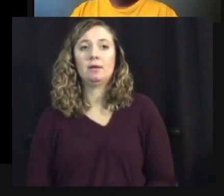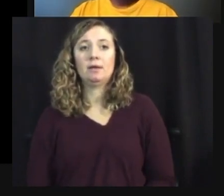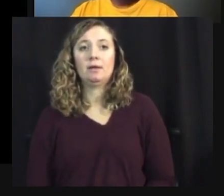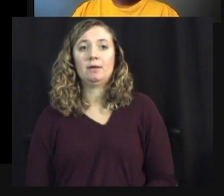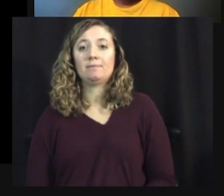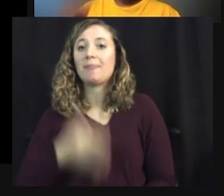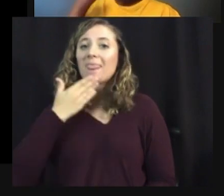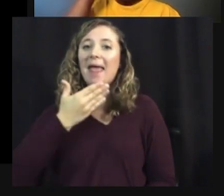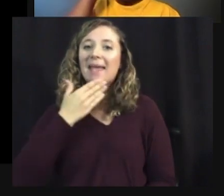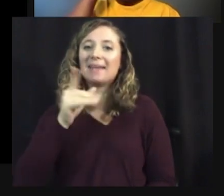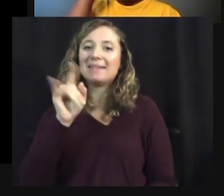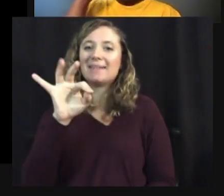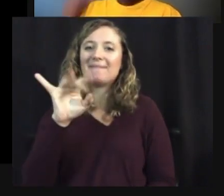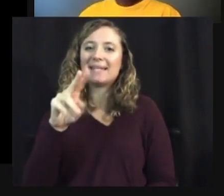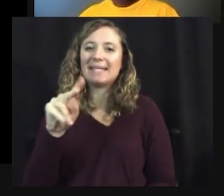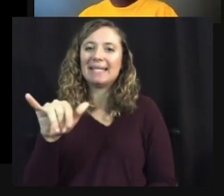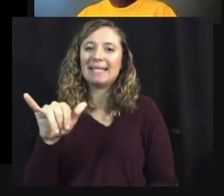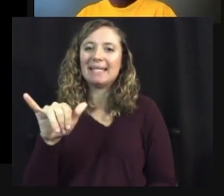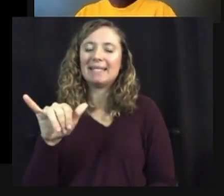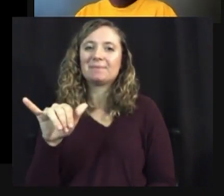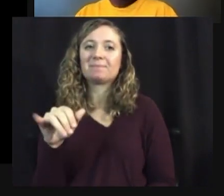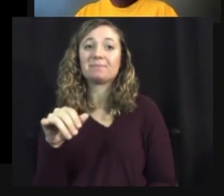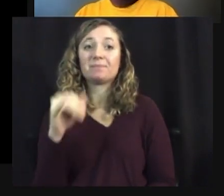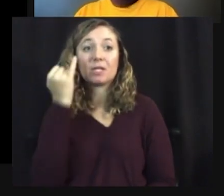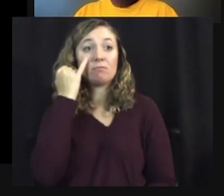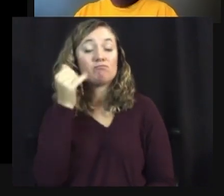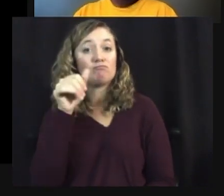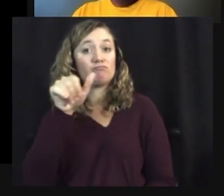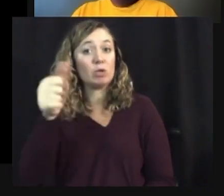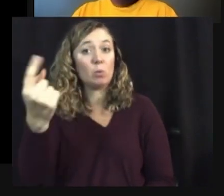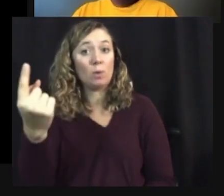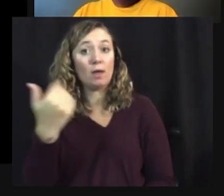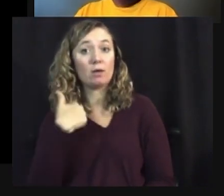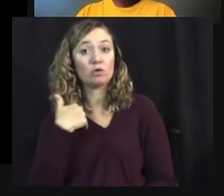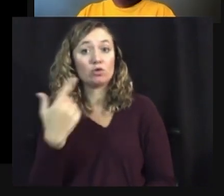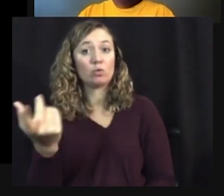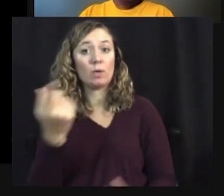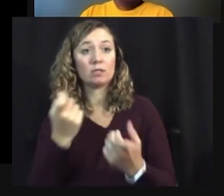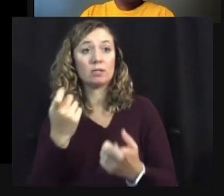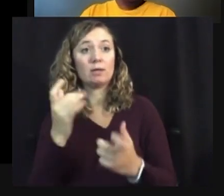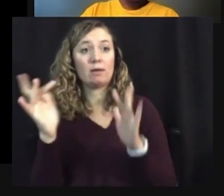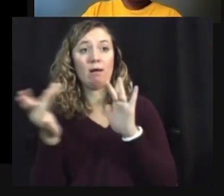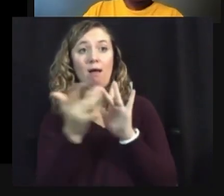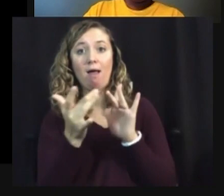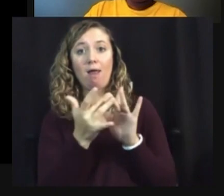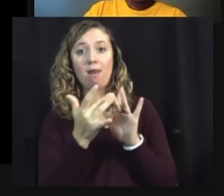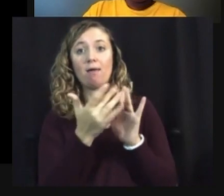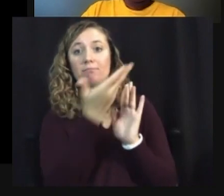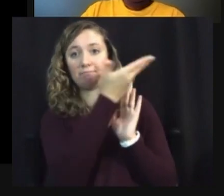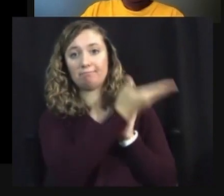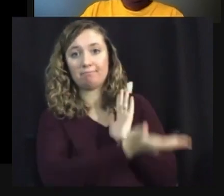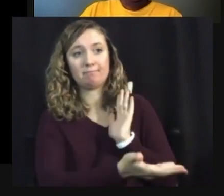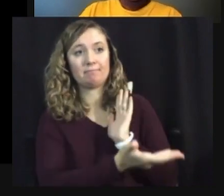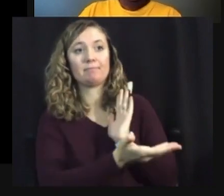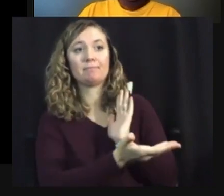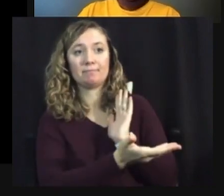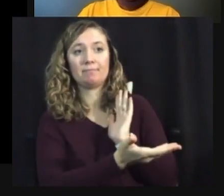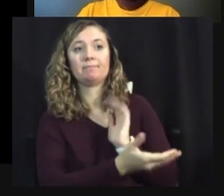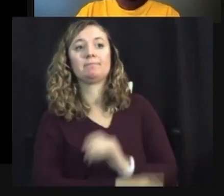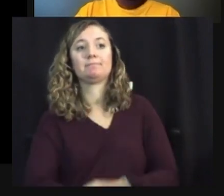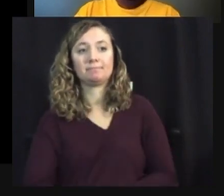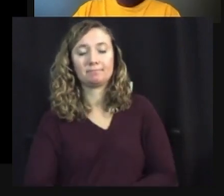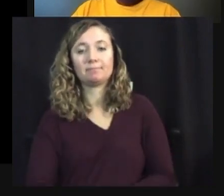Thank you so much, Tiffany. And if anyone has any questions, contact information for Tiffany Joseph is